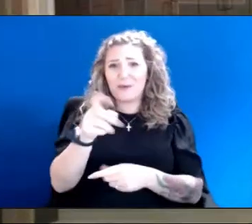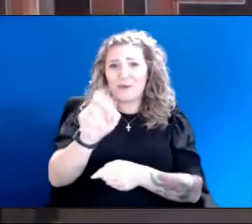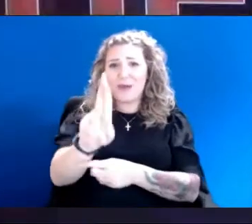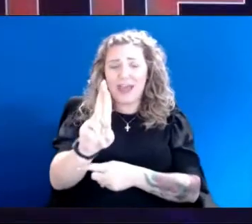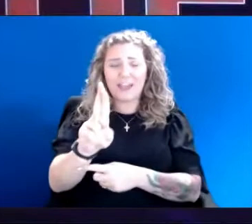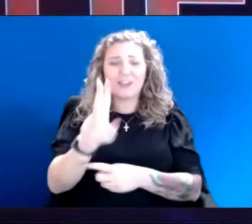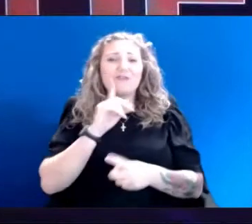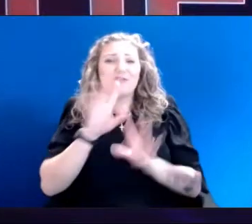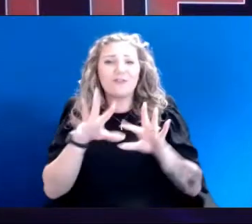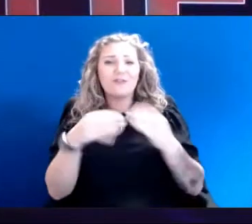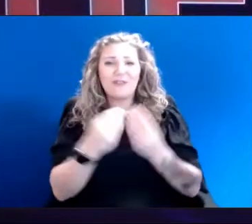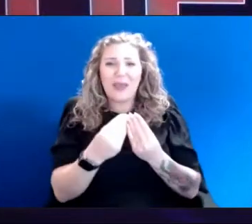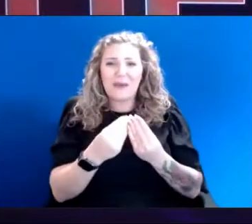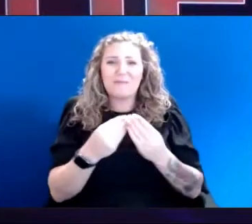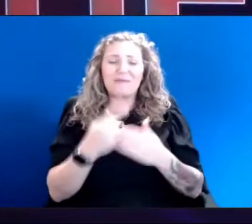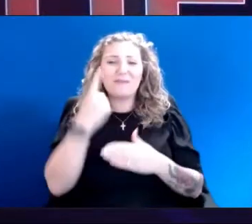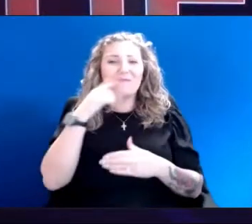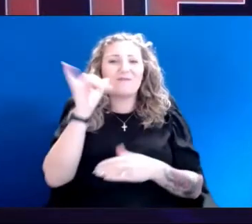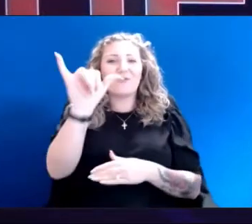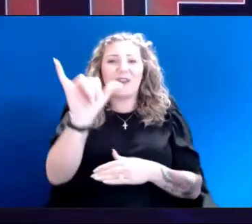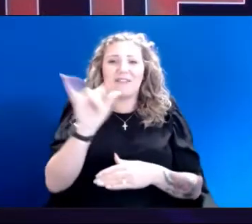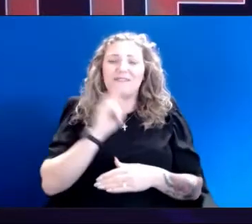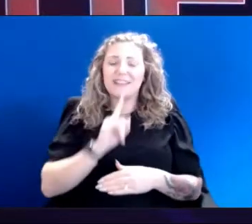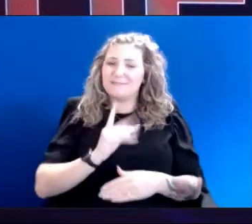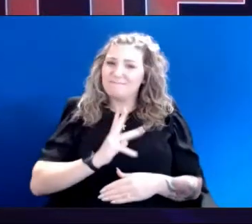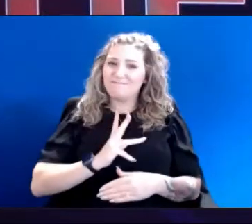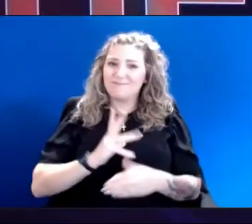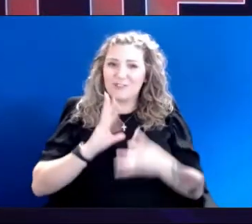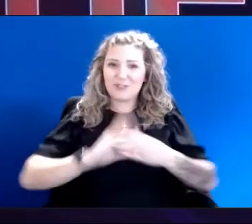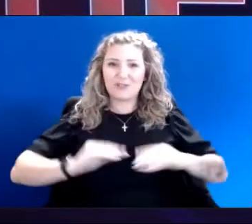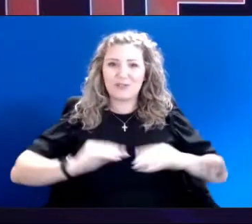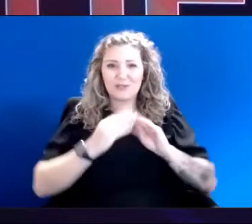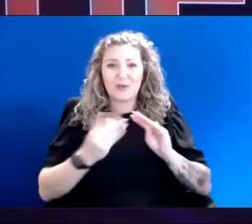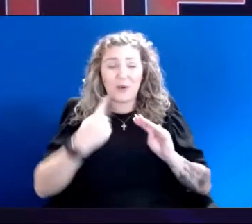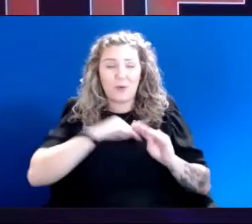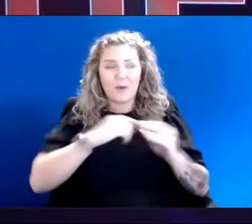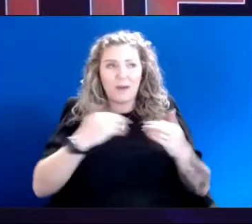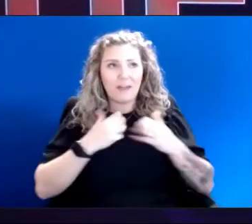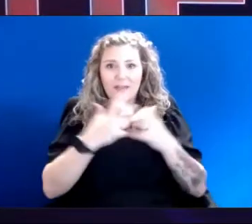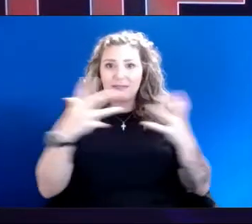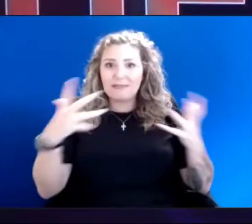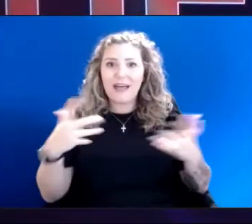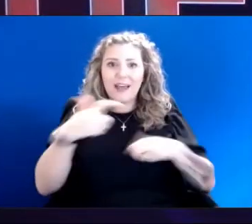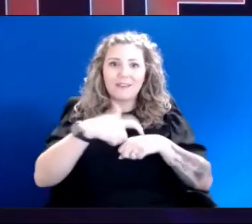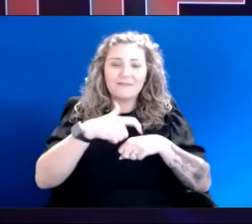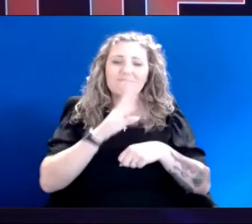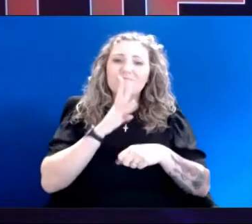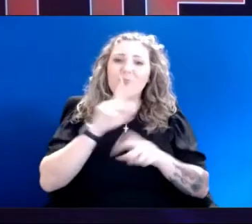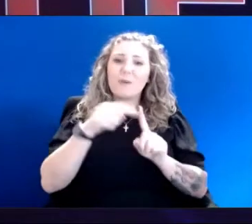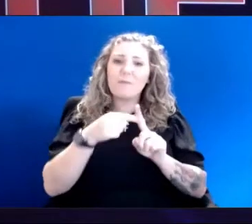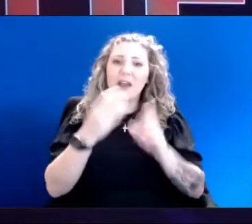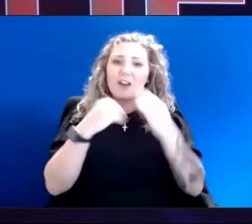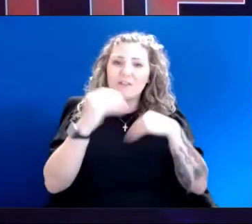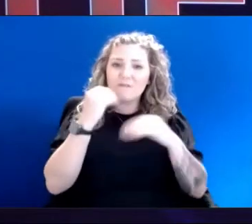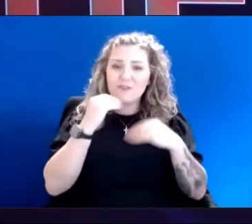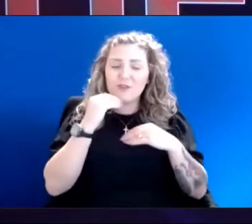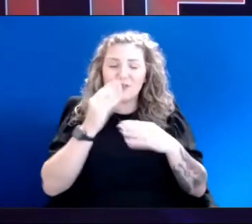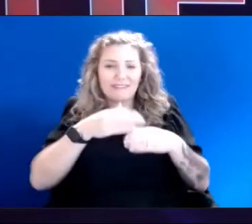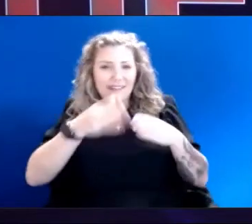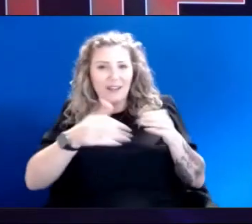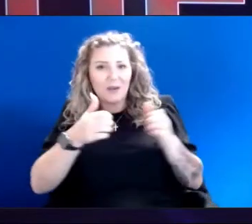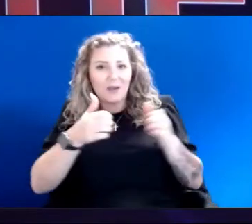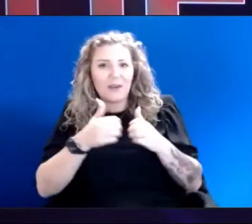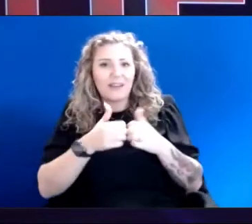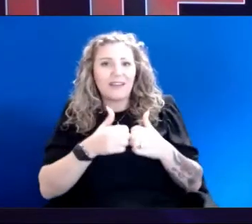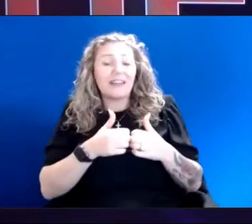time. That's just a really neat story. We spent so much time in this episode talking about food, so let's kind of bookend it with this. Let's talk about red meat